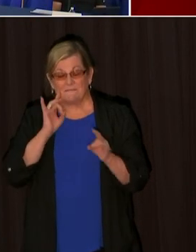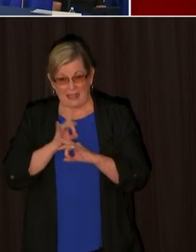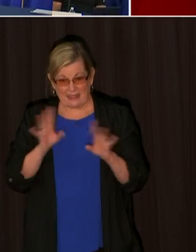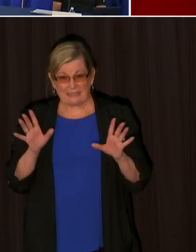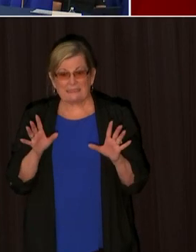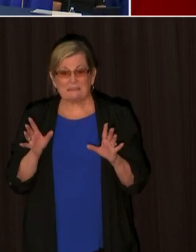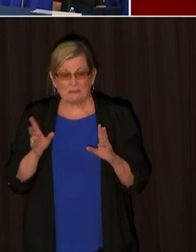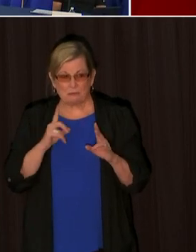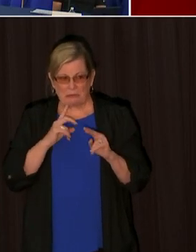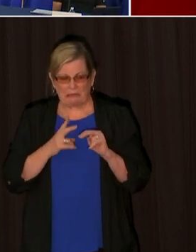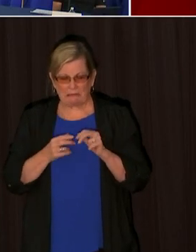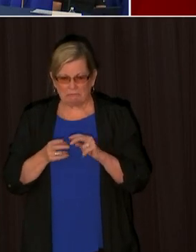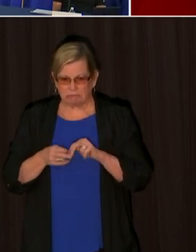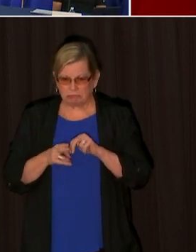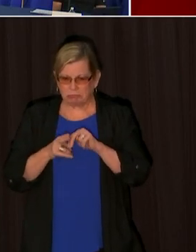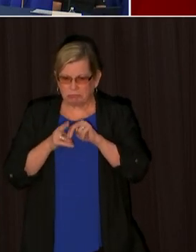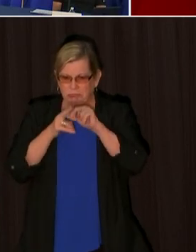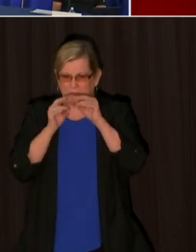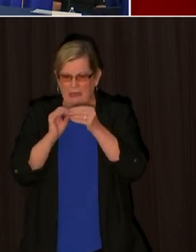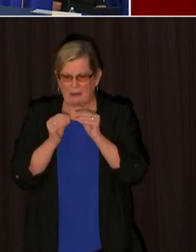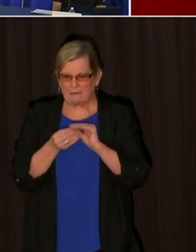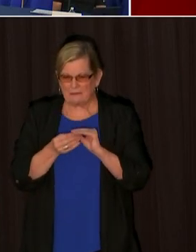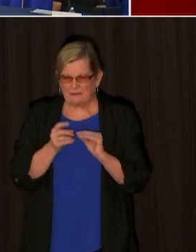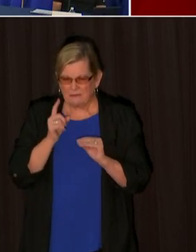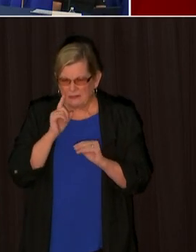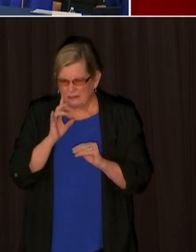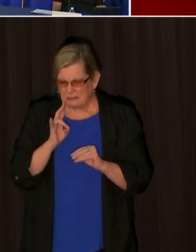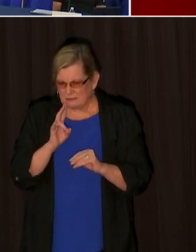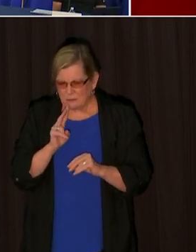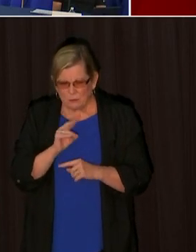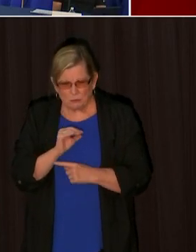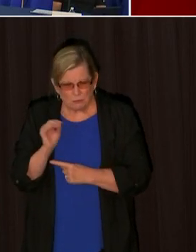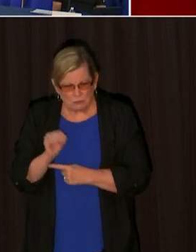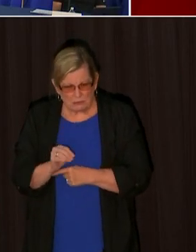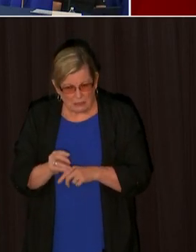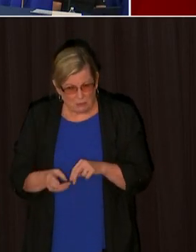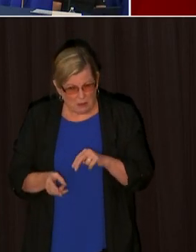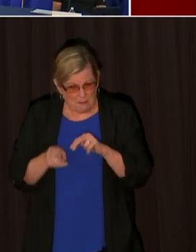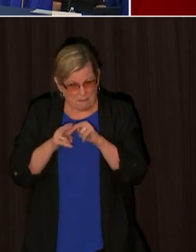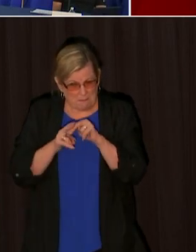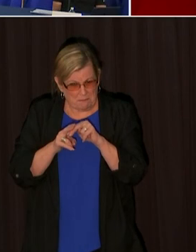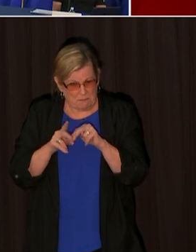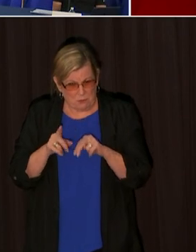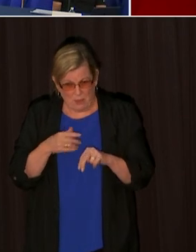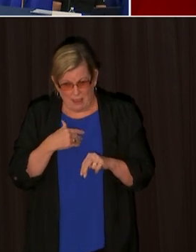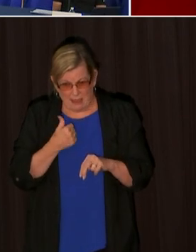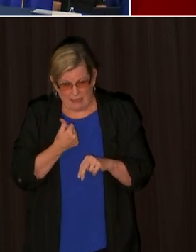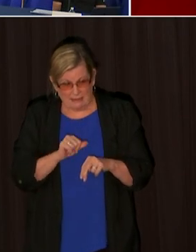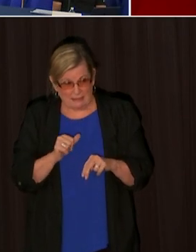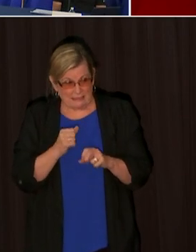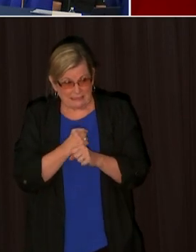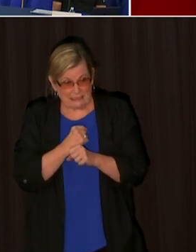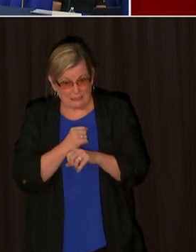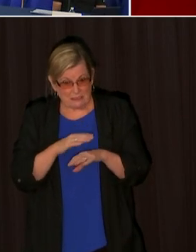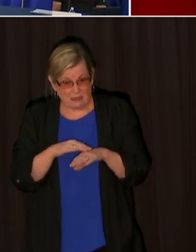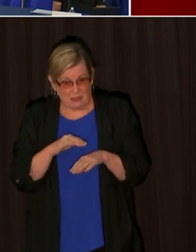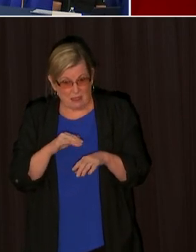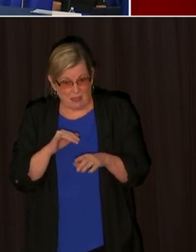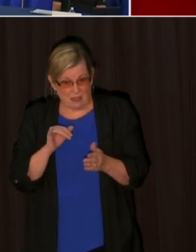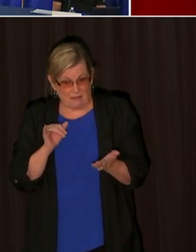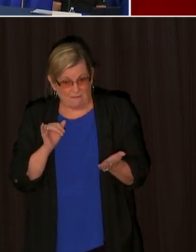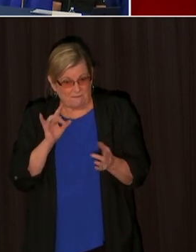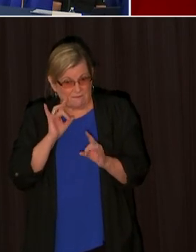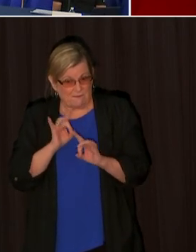17% or so. I was just wondering if there was an updated numbers that we have right now as far as violence in the city